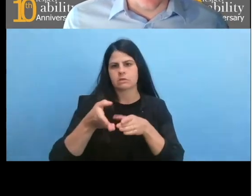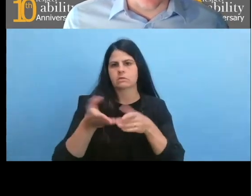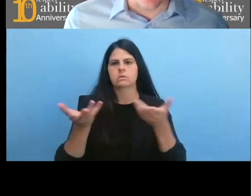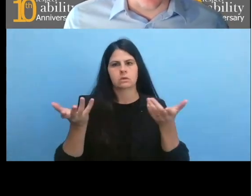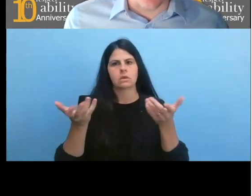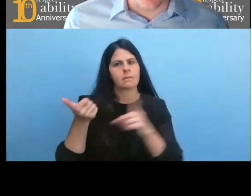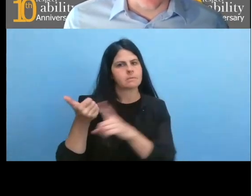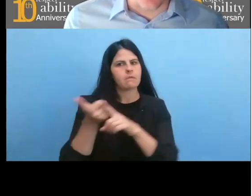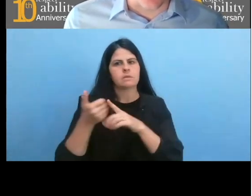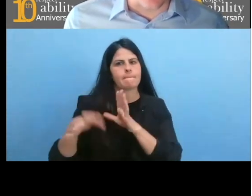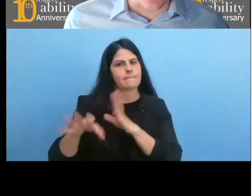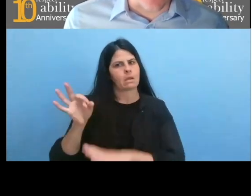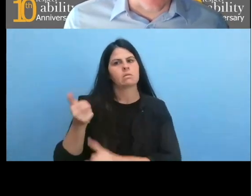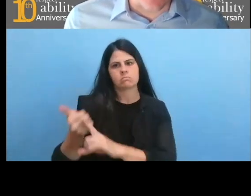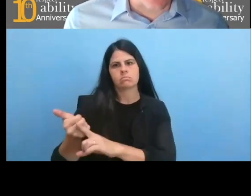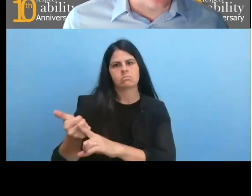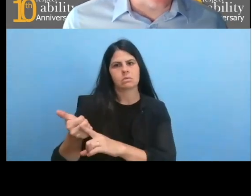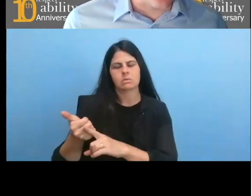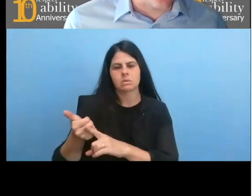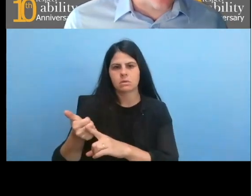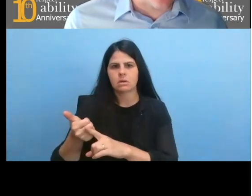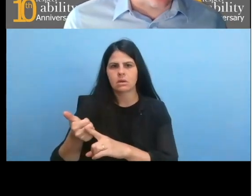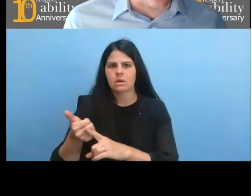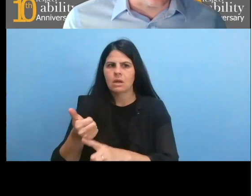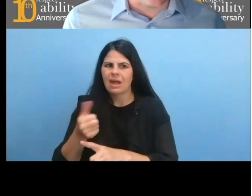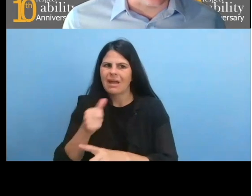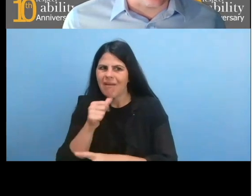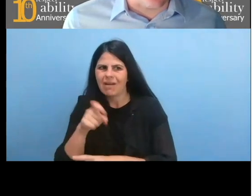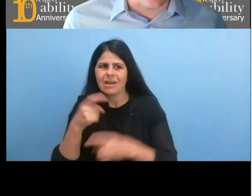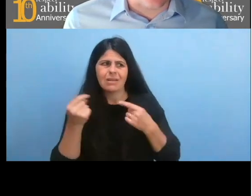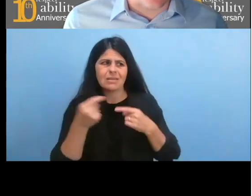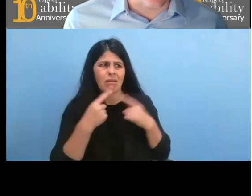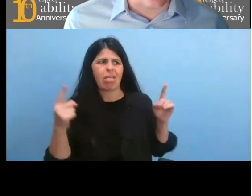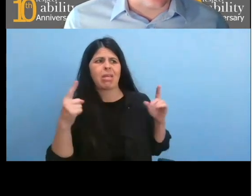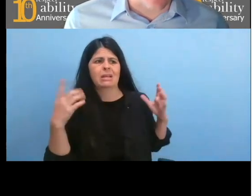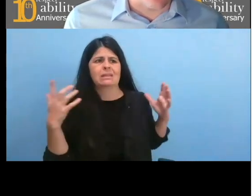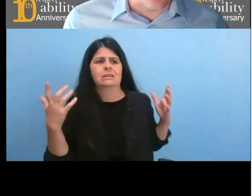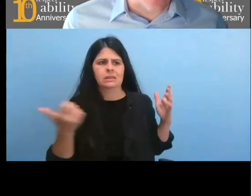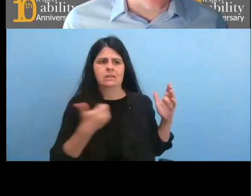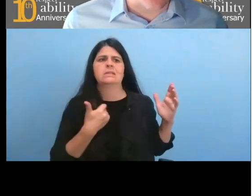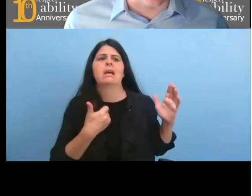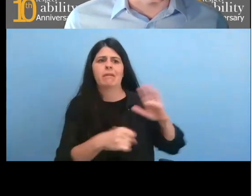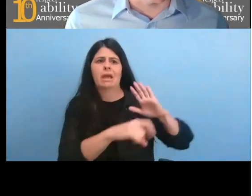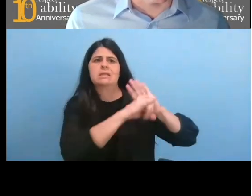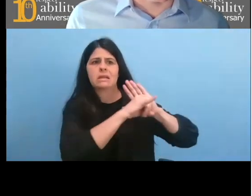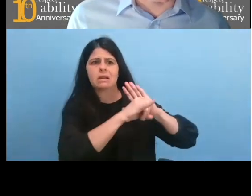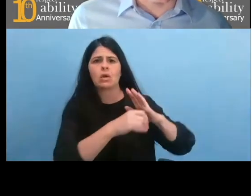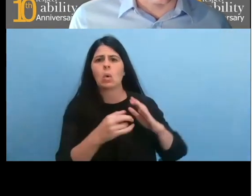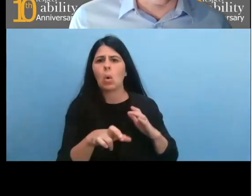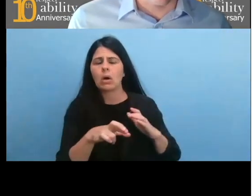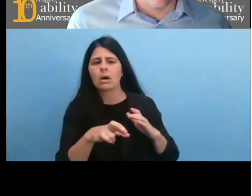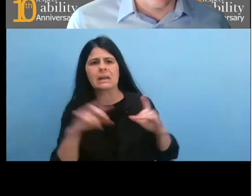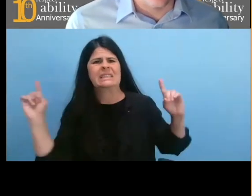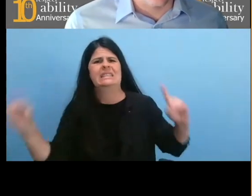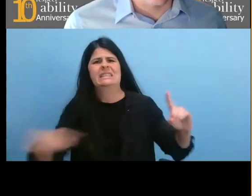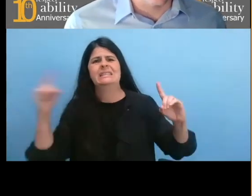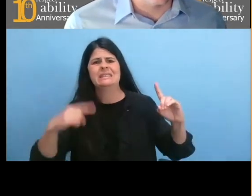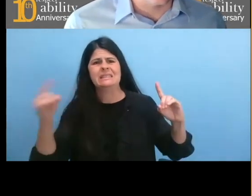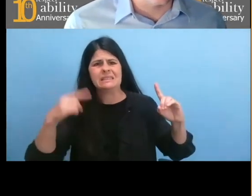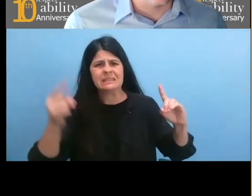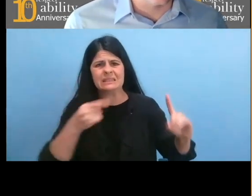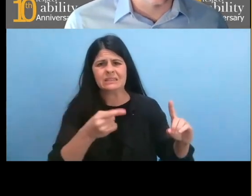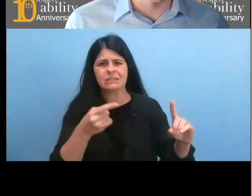to deliberately self-identify or pursue or take any sort of adverse action to be included.